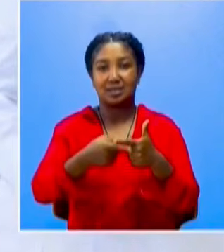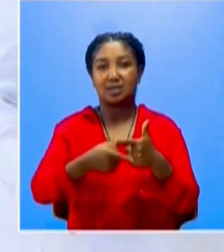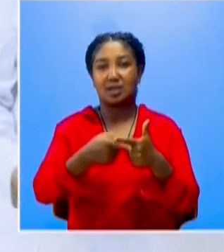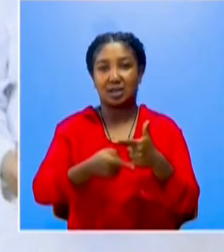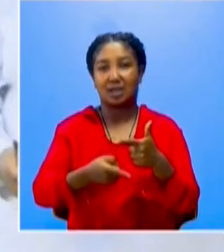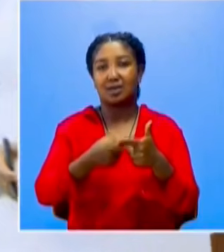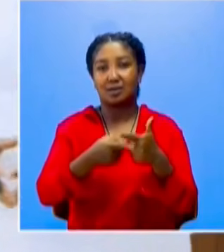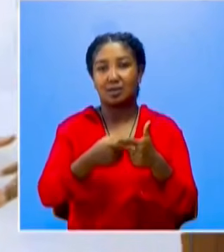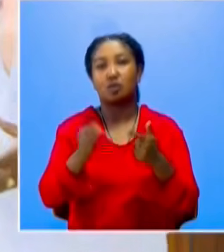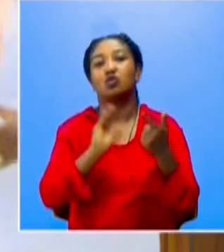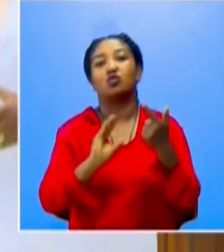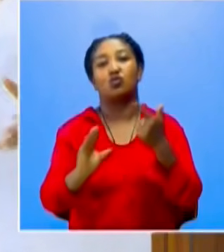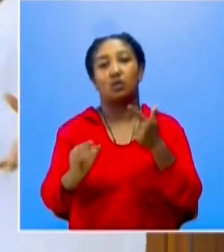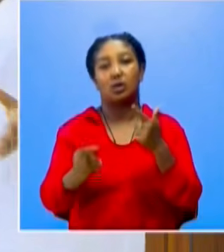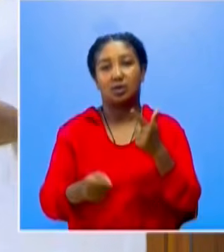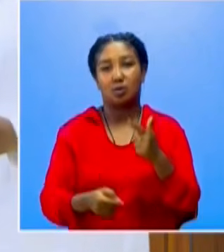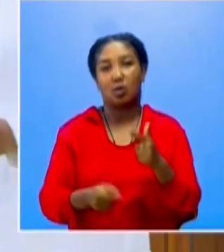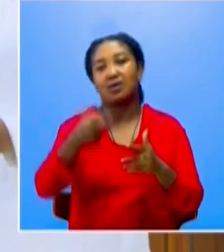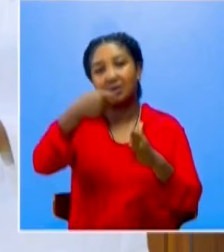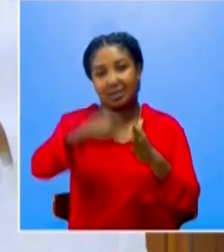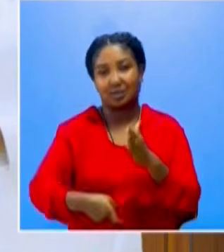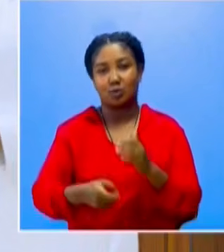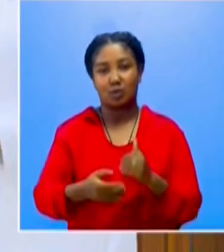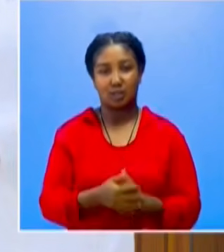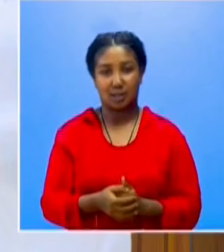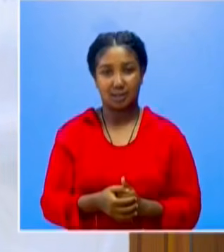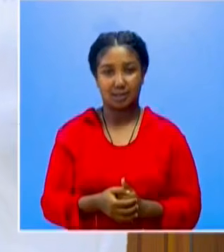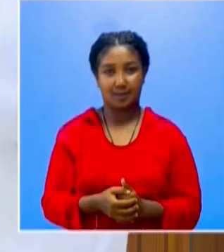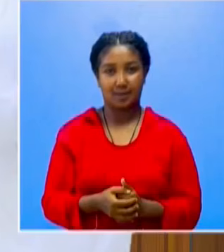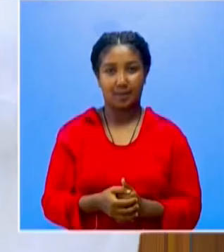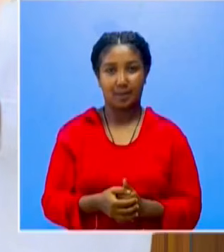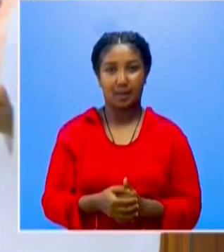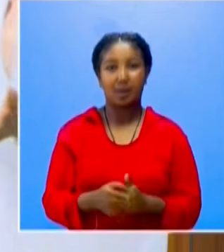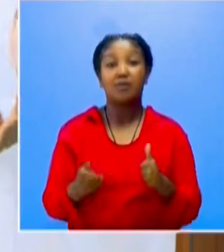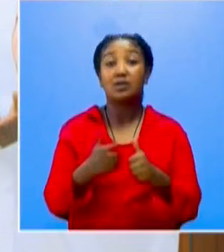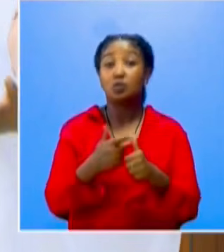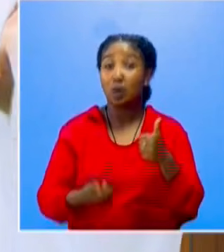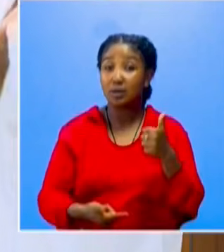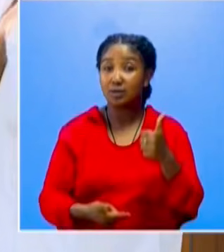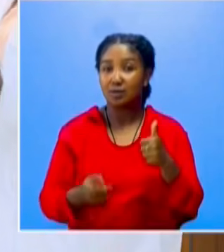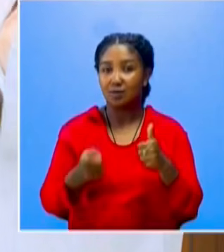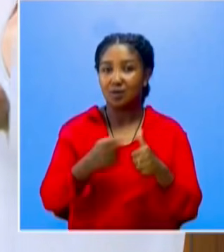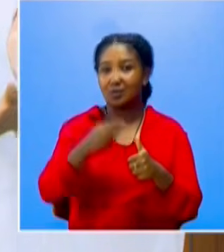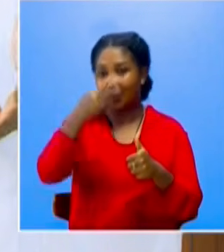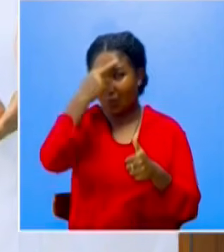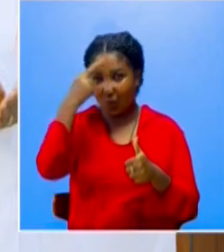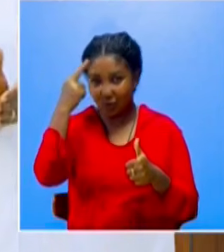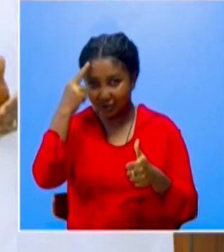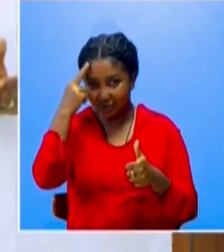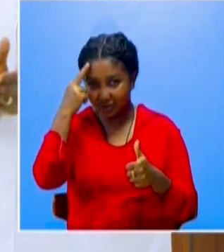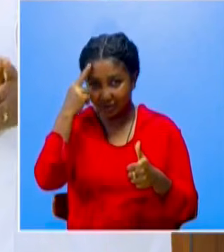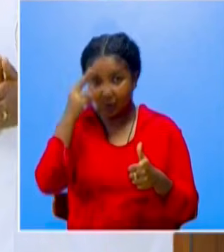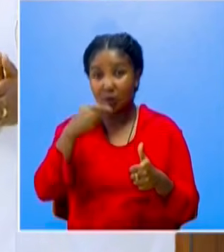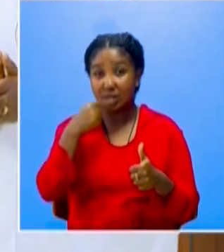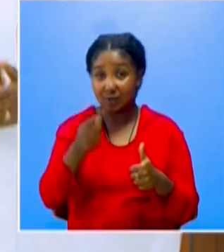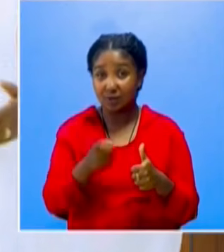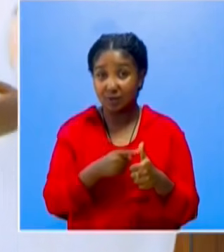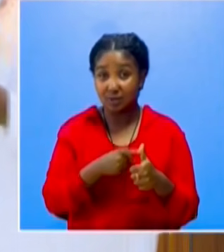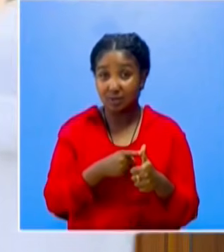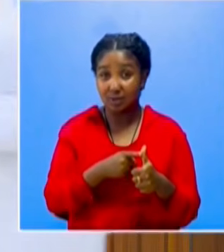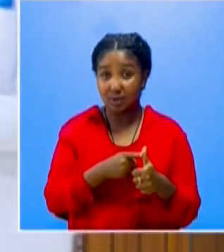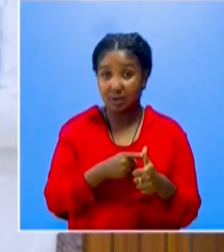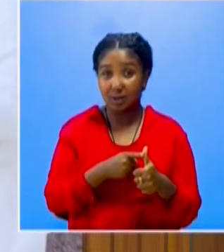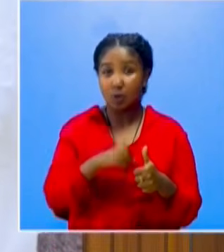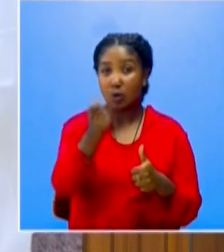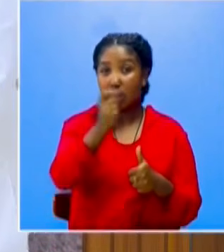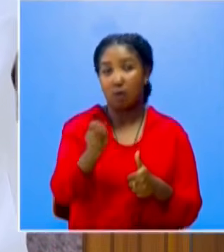event, or it is the consequence. Yes? Which one is first? A cause is first. When I say first, it's not when